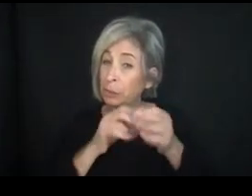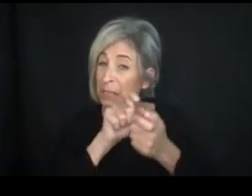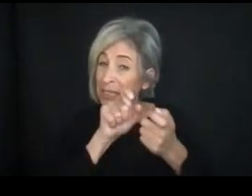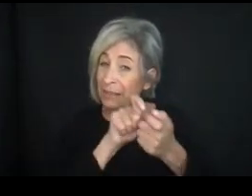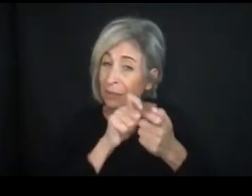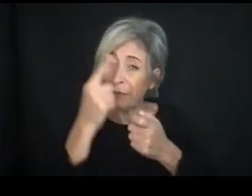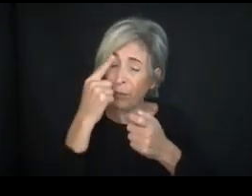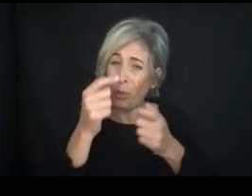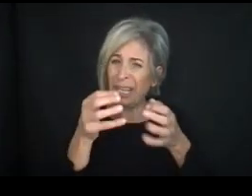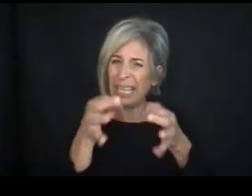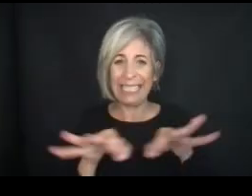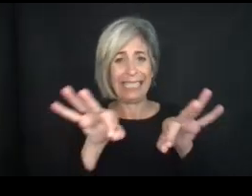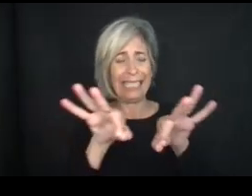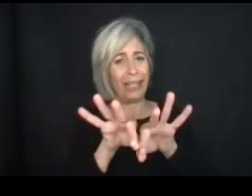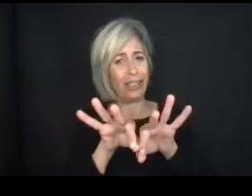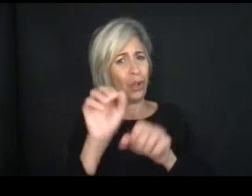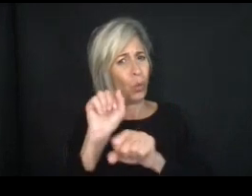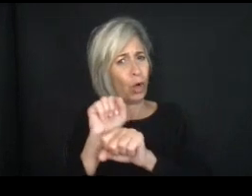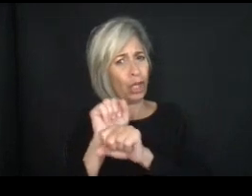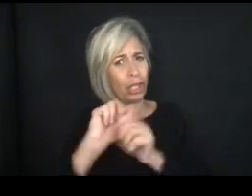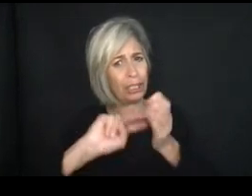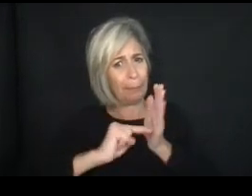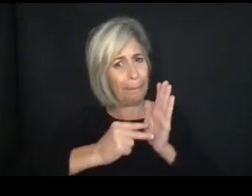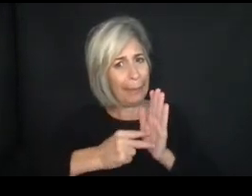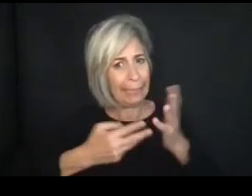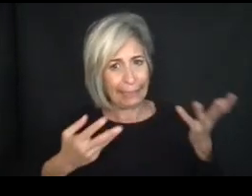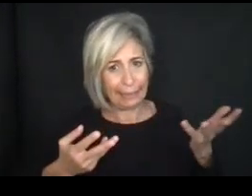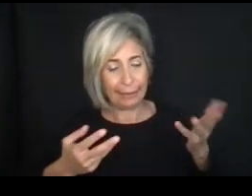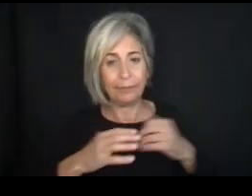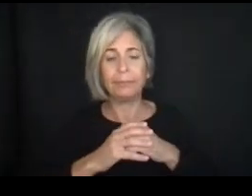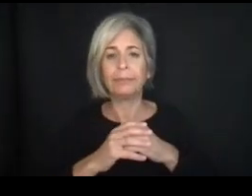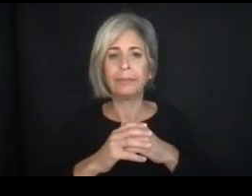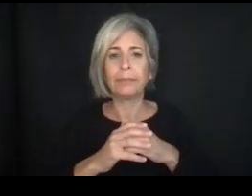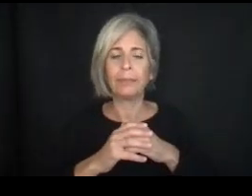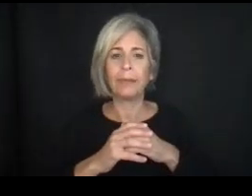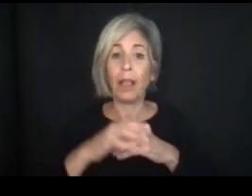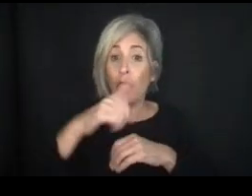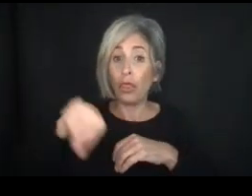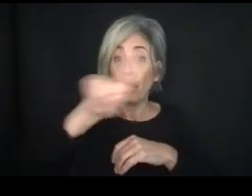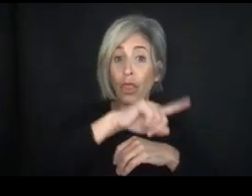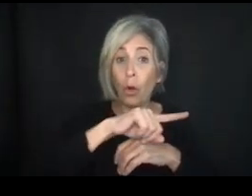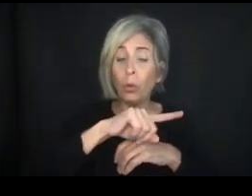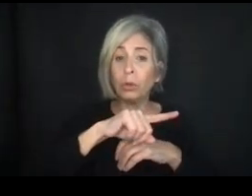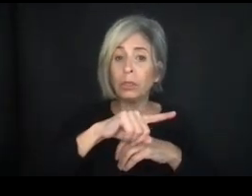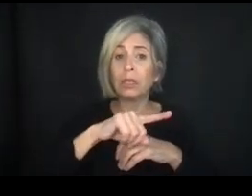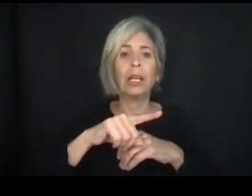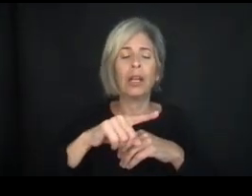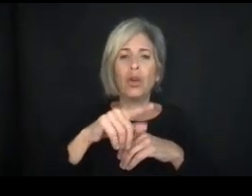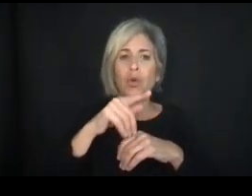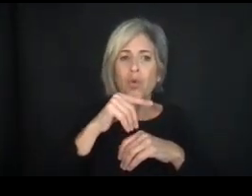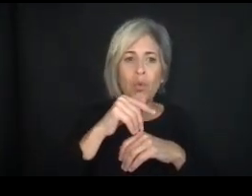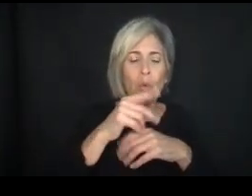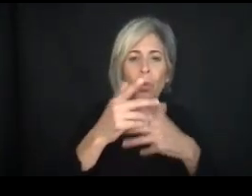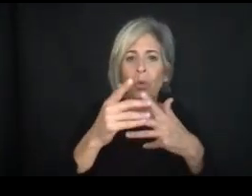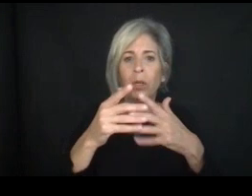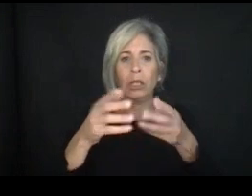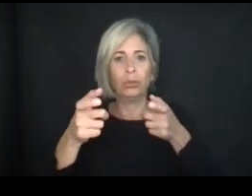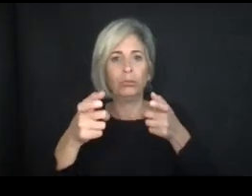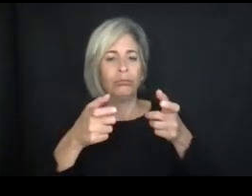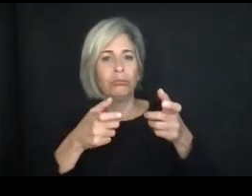for what essential workers are. And they are those in critical infrastructure sectors who